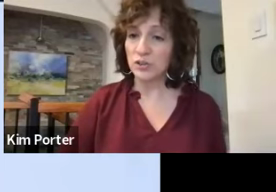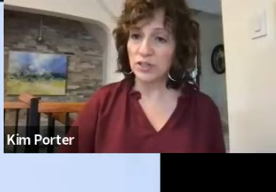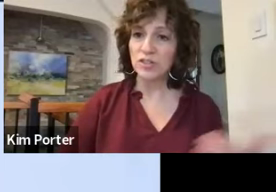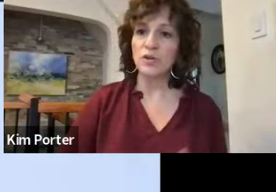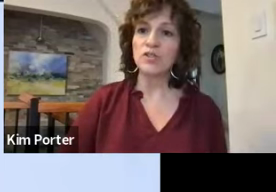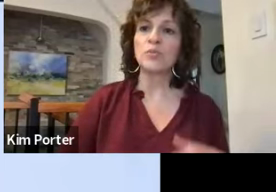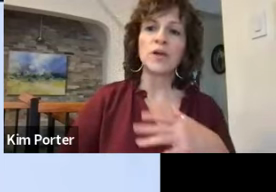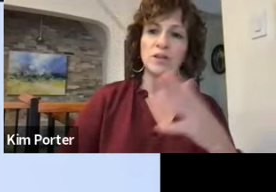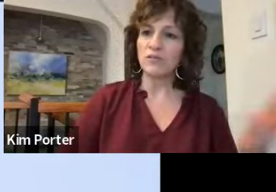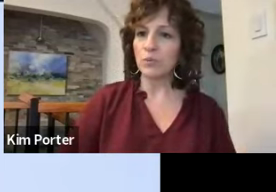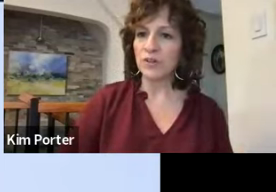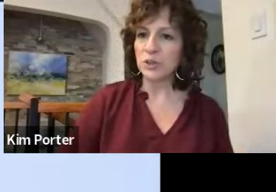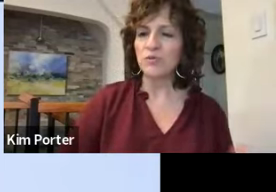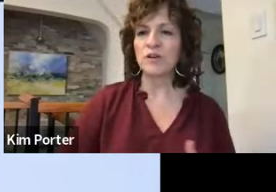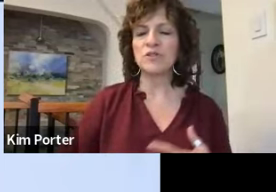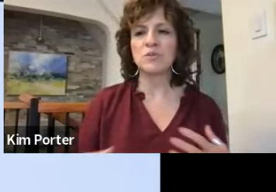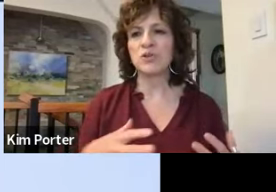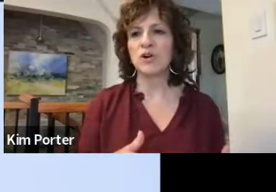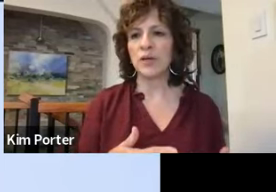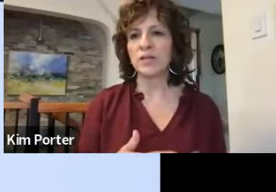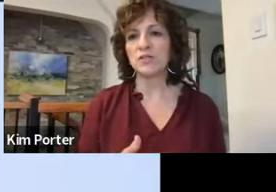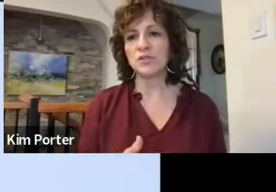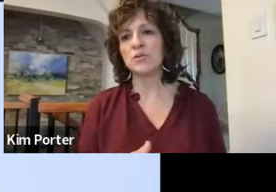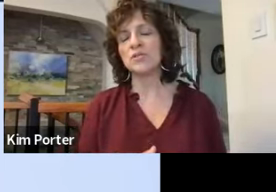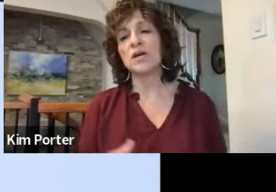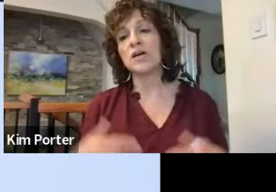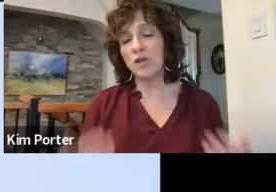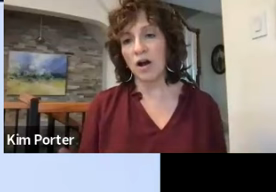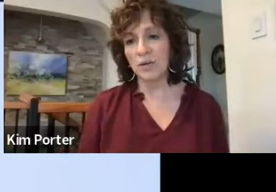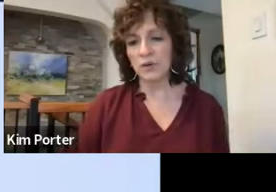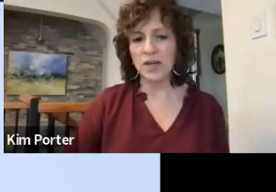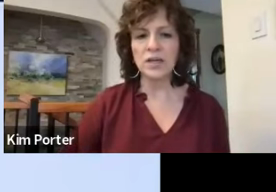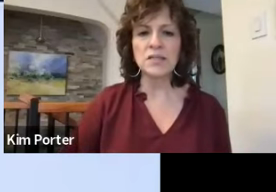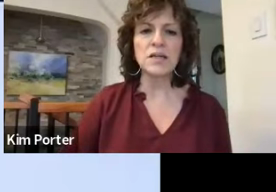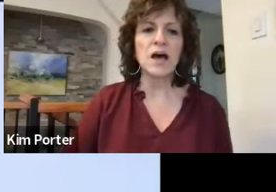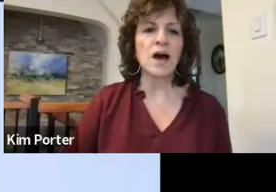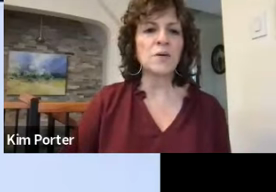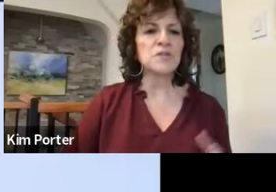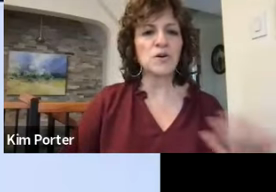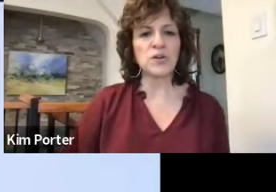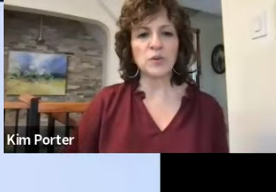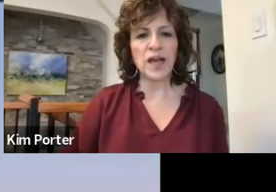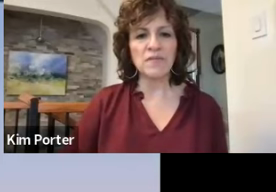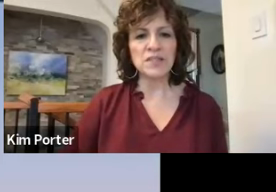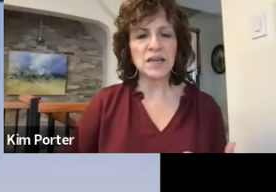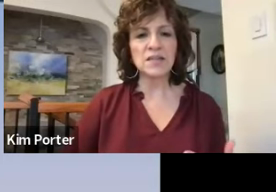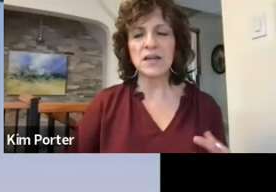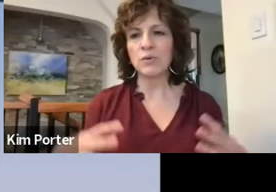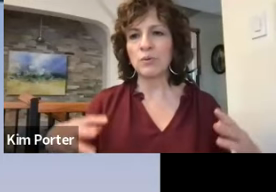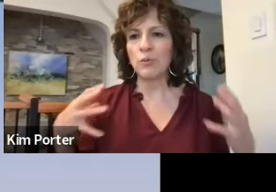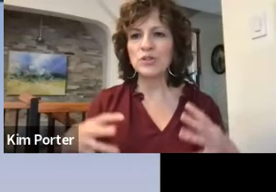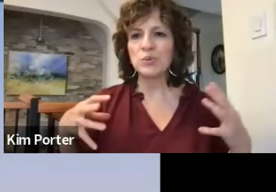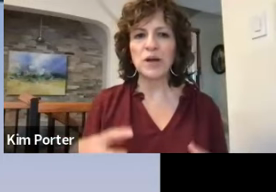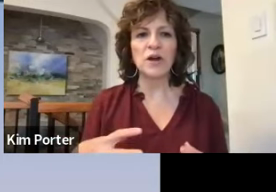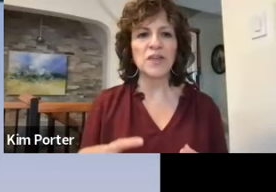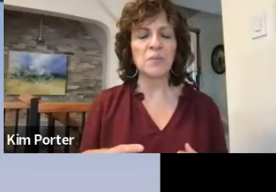for students, so a lot of you prevention providers, I'm sure, are going into schools, talking with kids. So we have these kids that